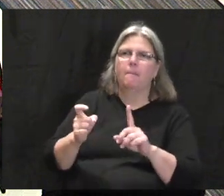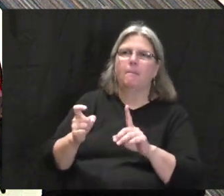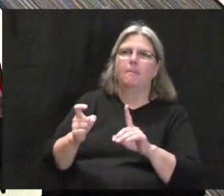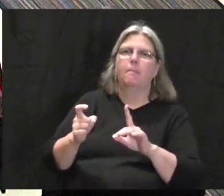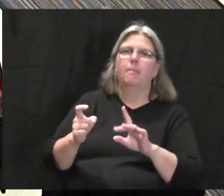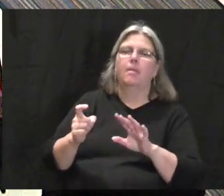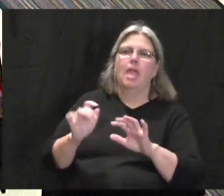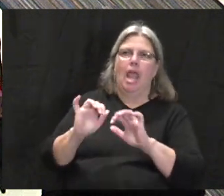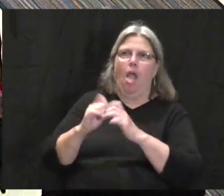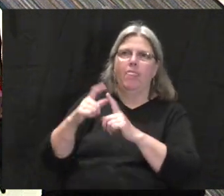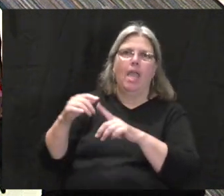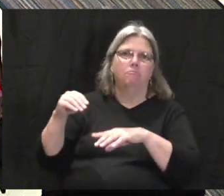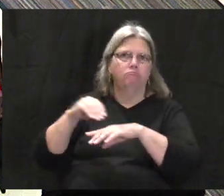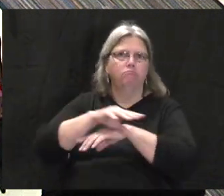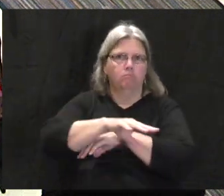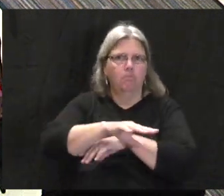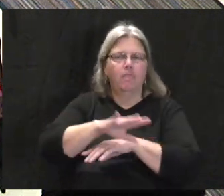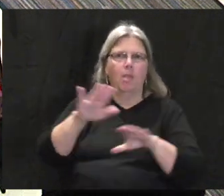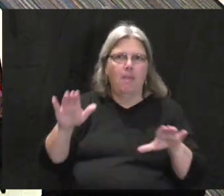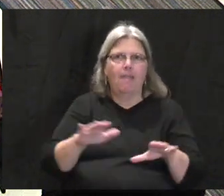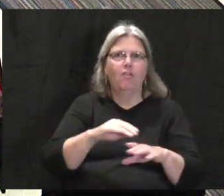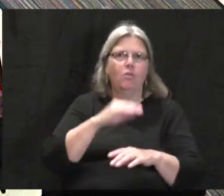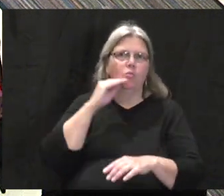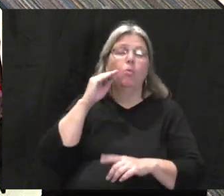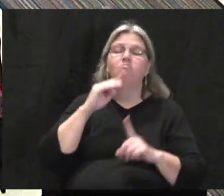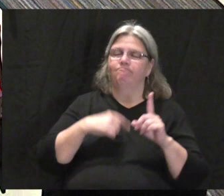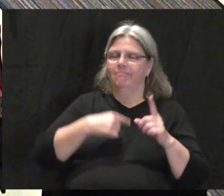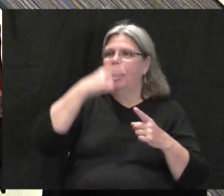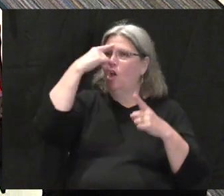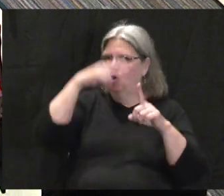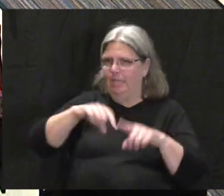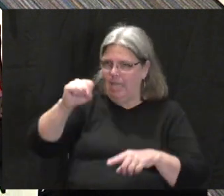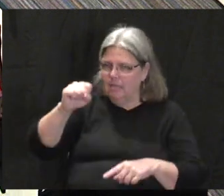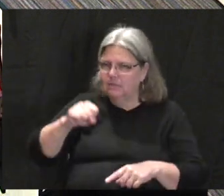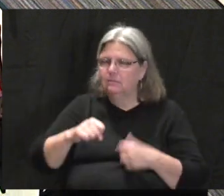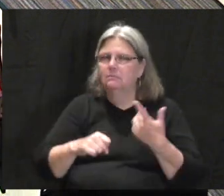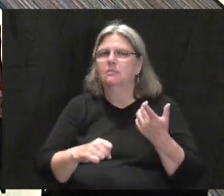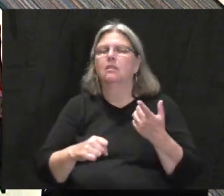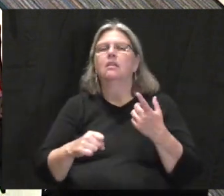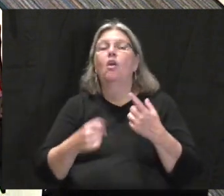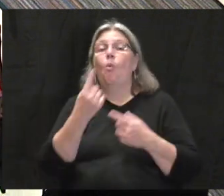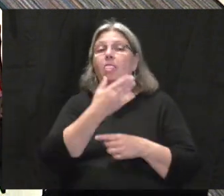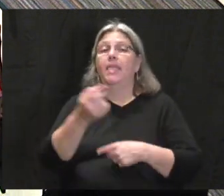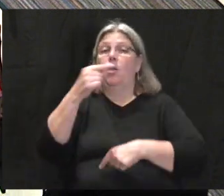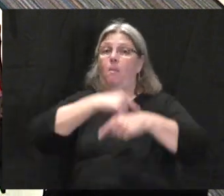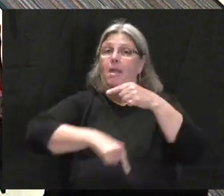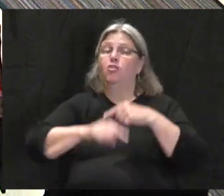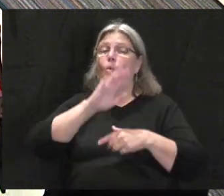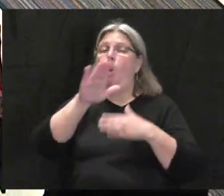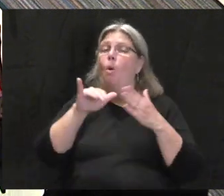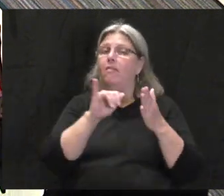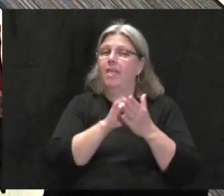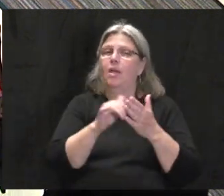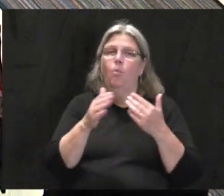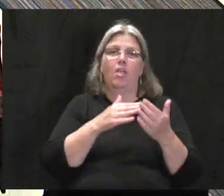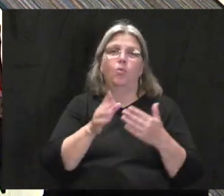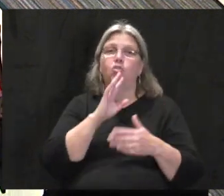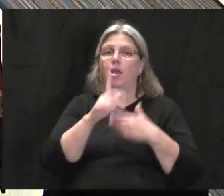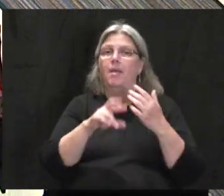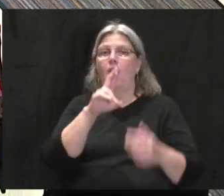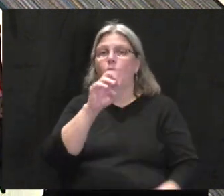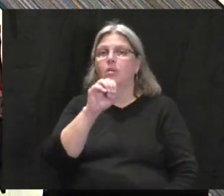practices, PBIS, cultural competency, it all has to do with the mindset. And I think that's what we have to do. We all have to change our